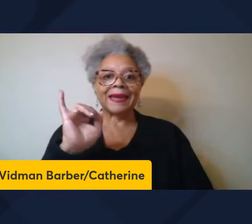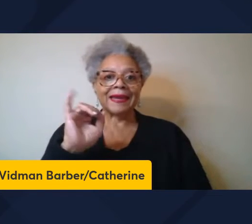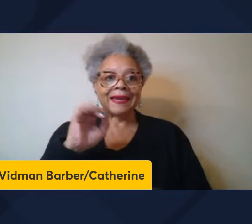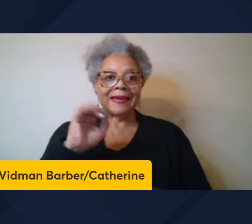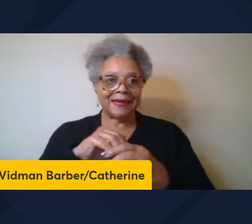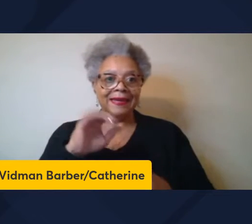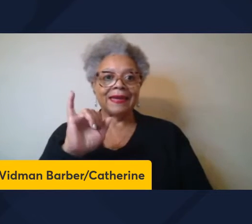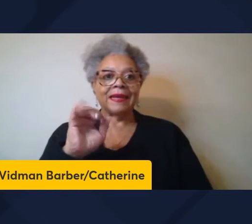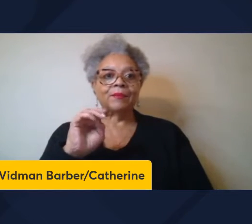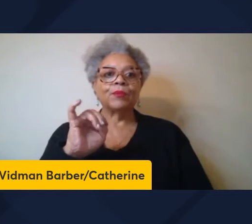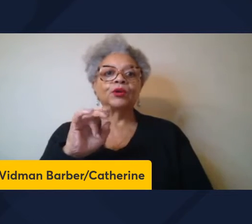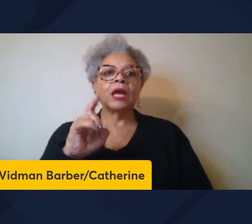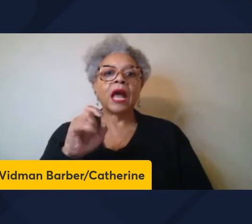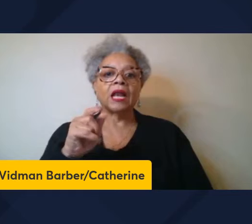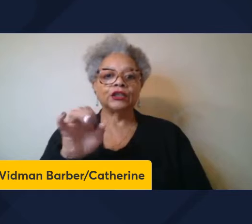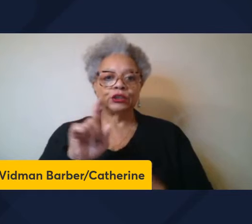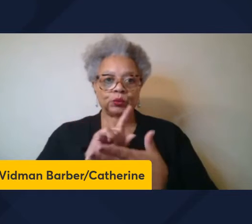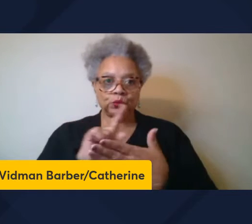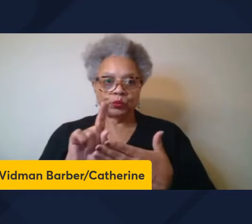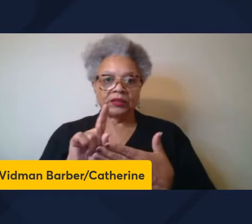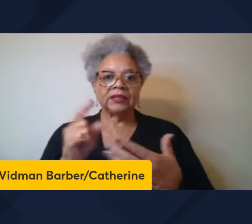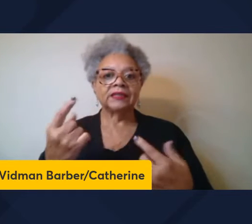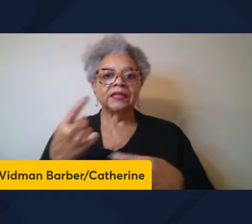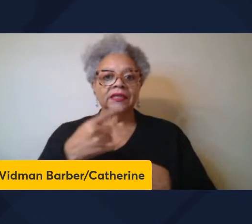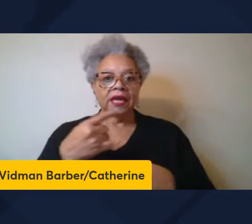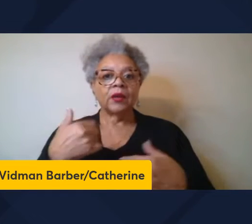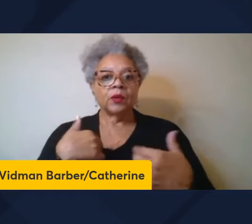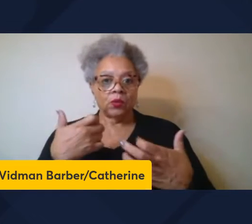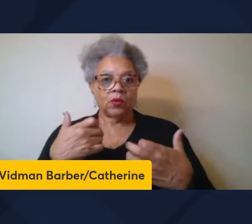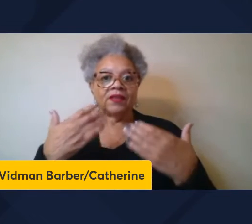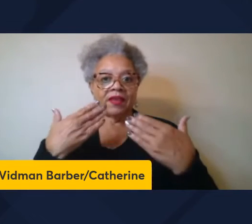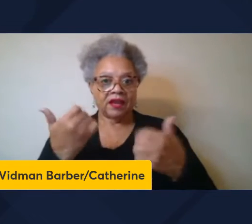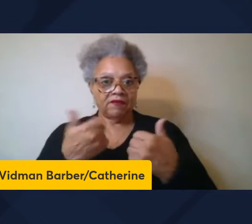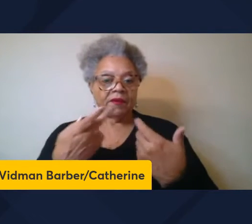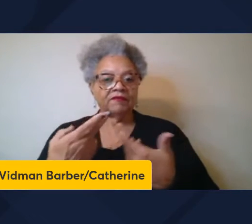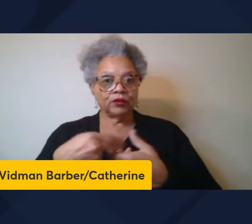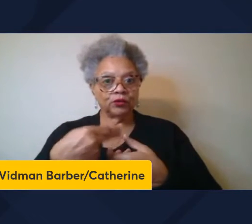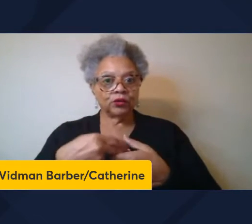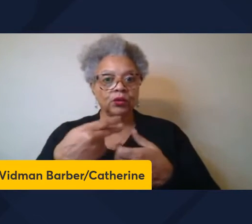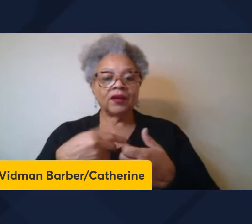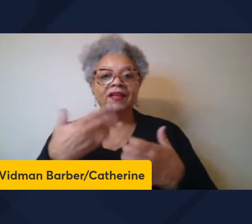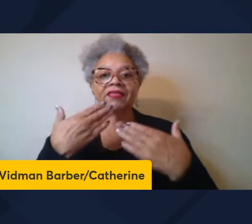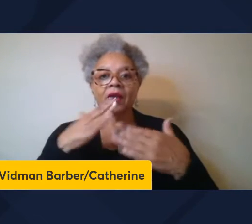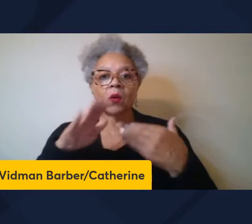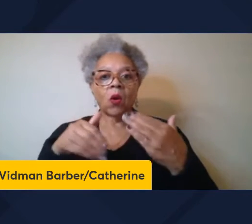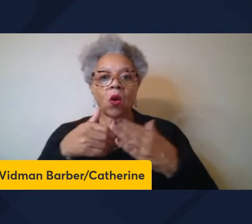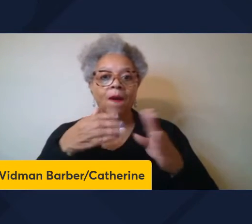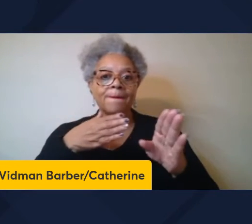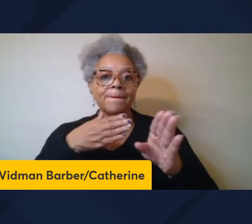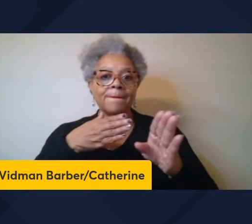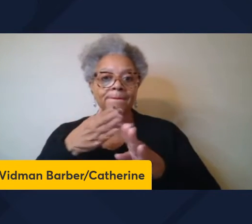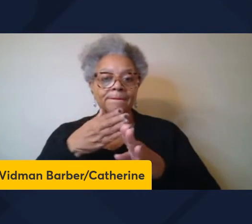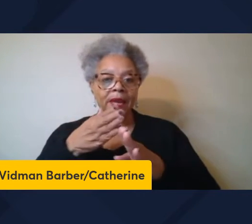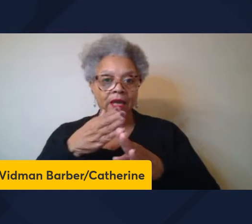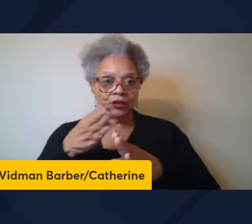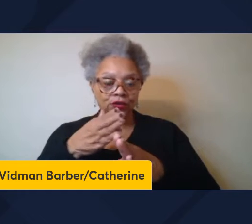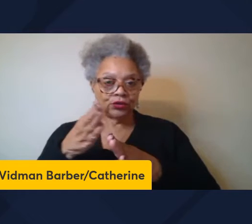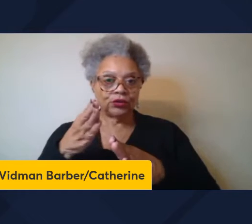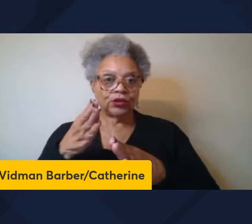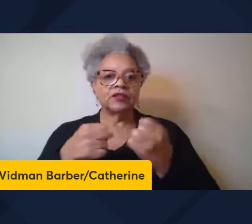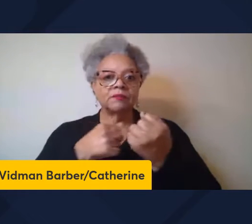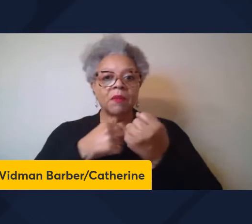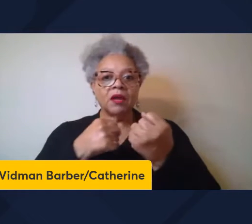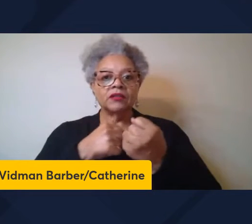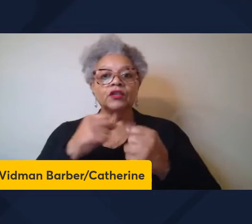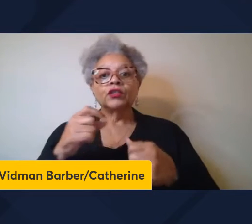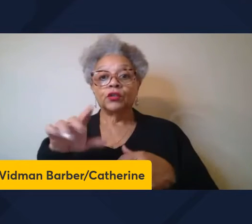immunology. Before we begin, we'd like to thank our major sponsors who've made this week possible. You can find our full list of sponsors on our